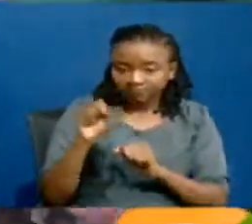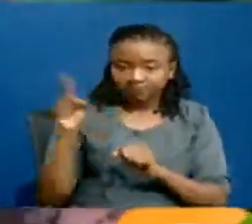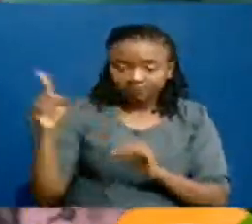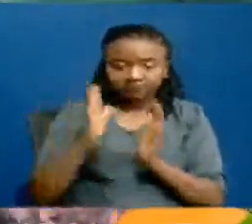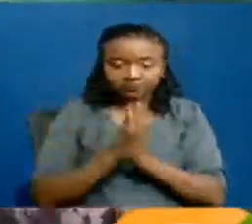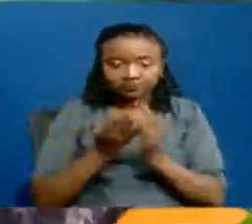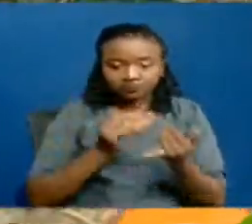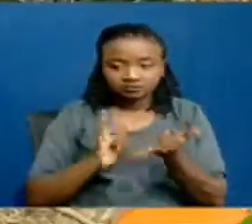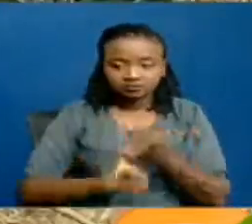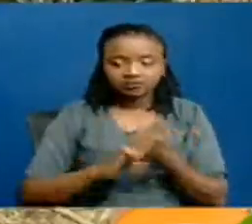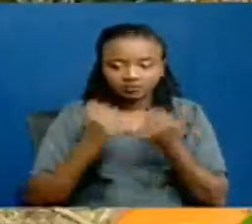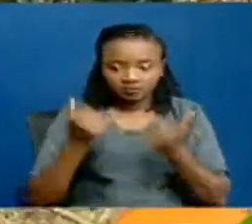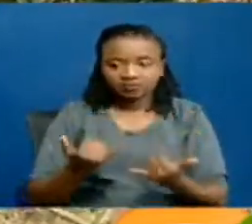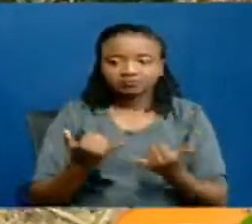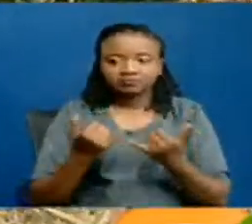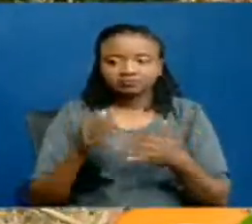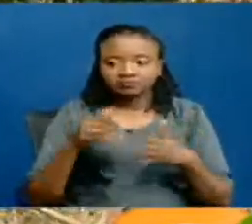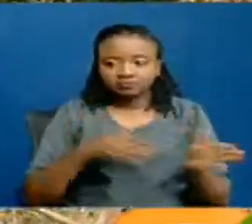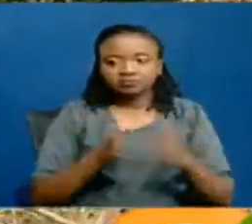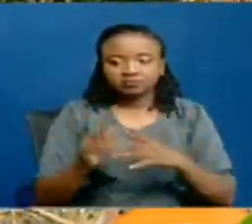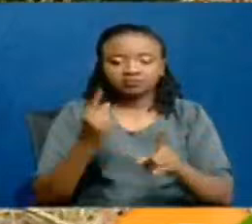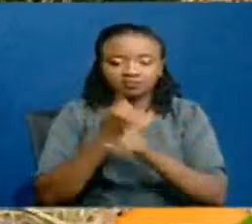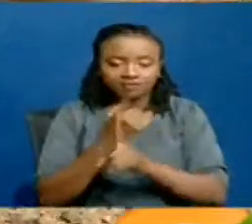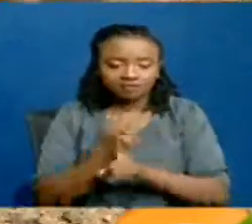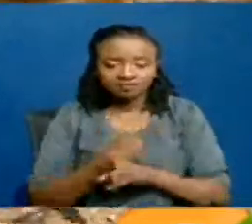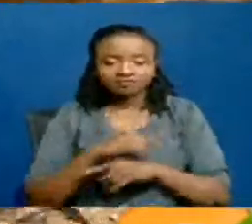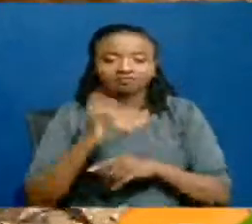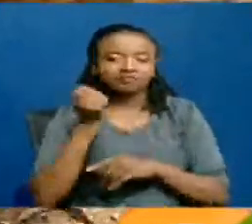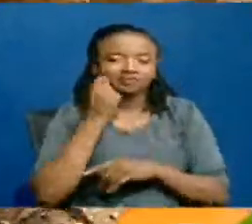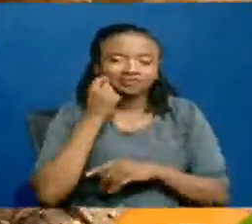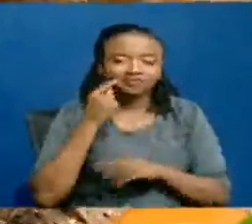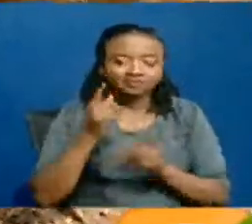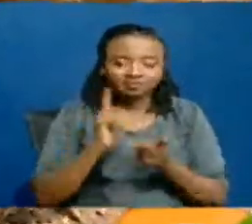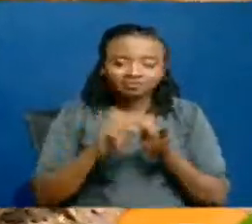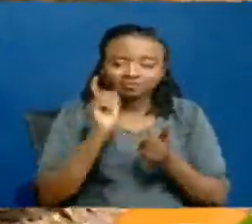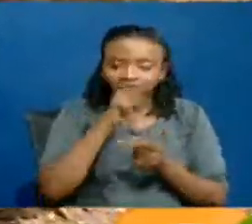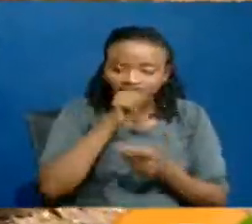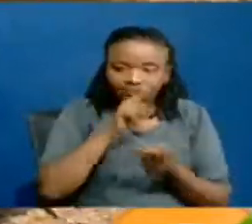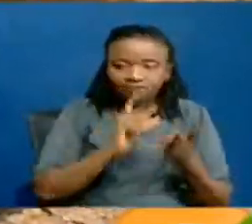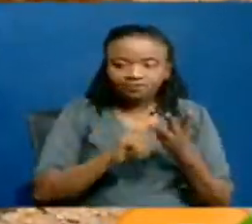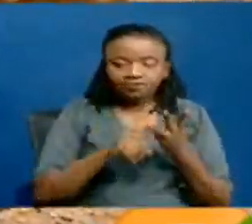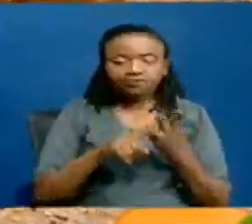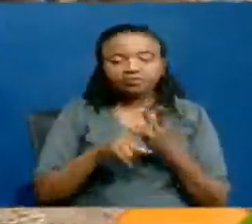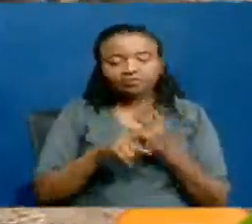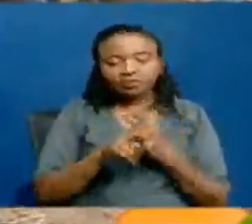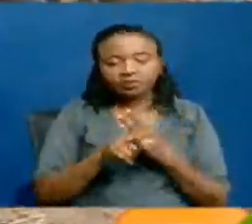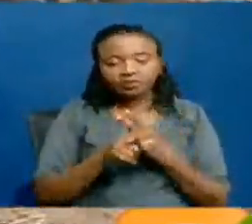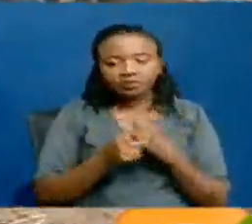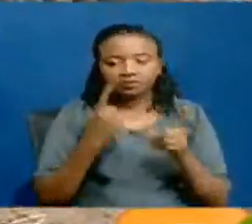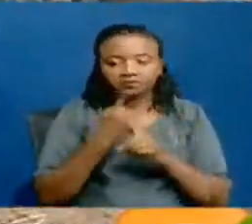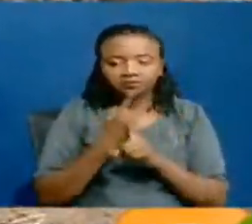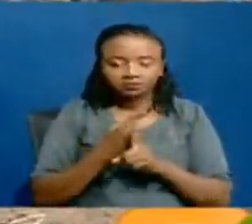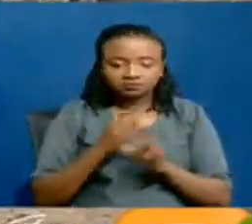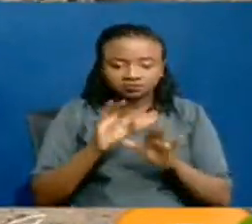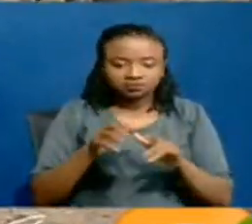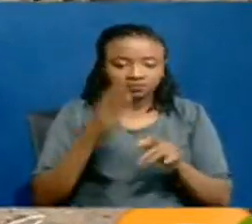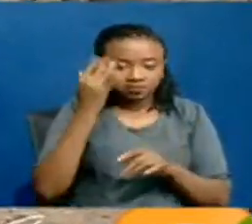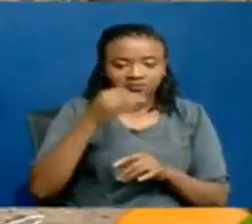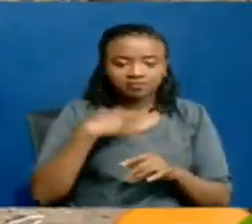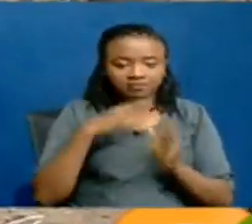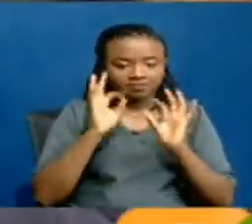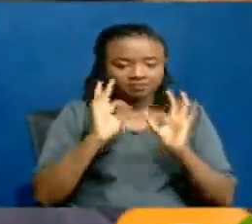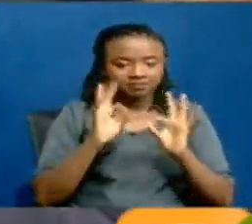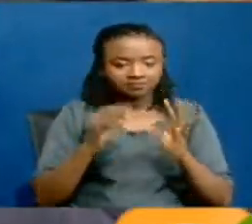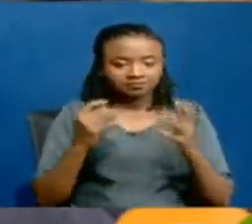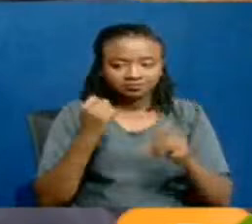have diversified into crop farming, beekeeping, poultry and dairy farming, thanks to sustainable practices that